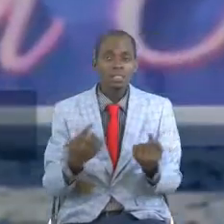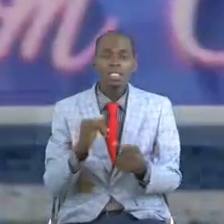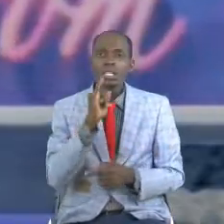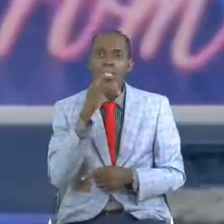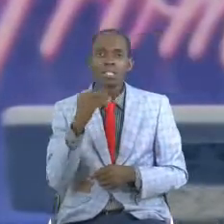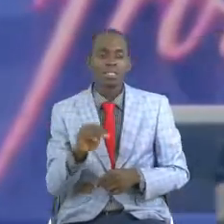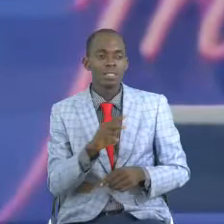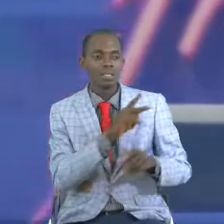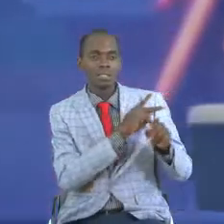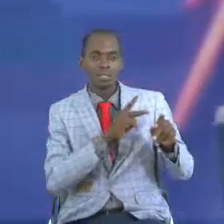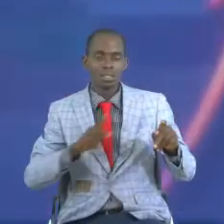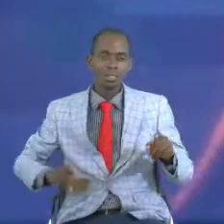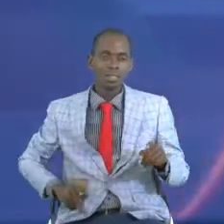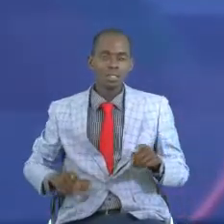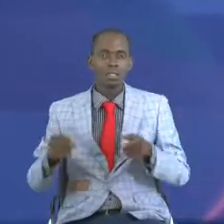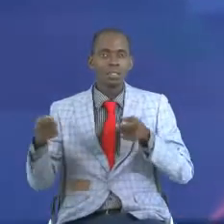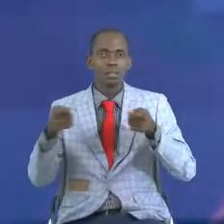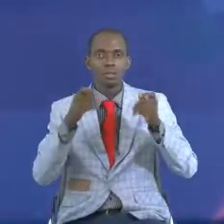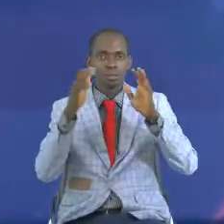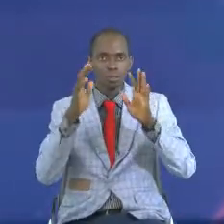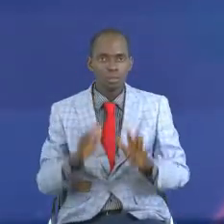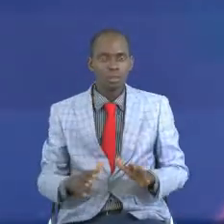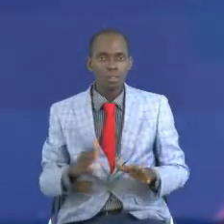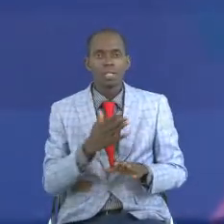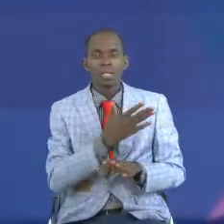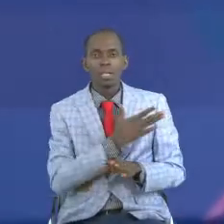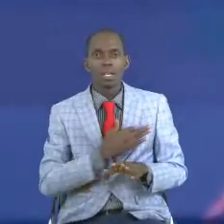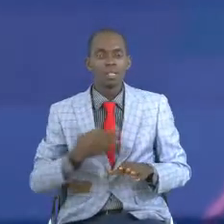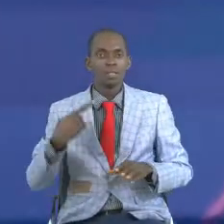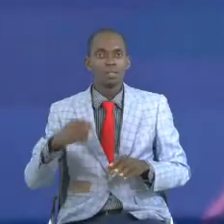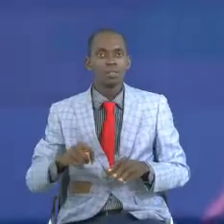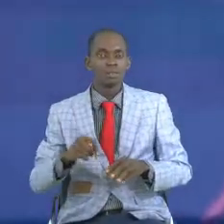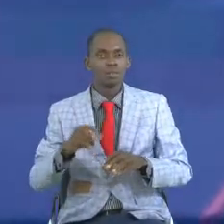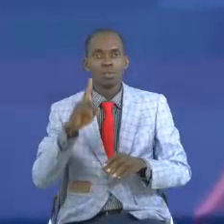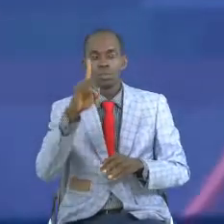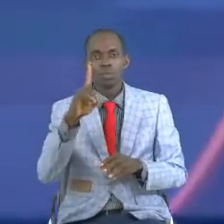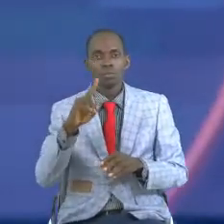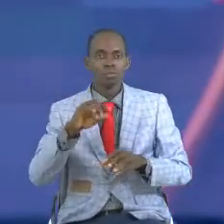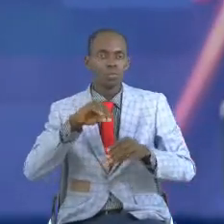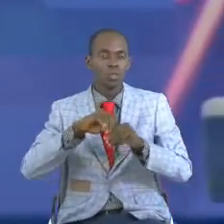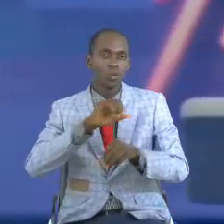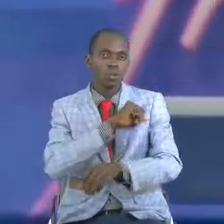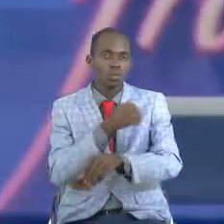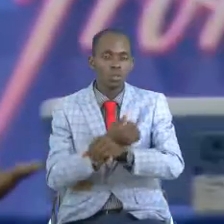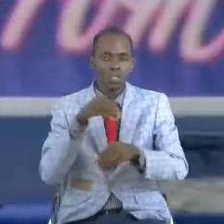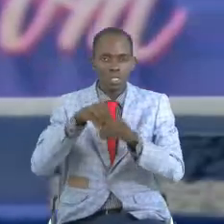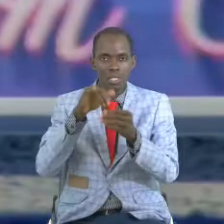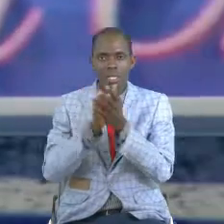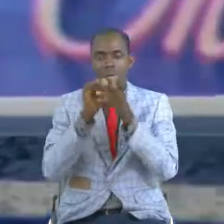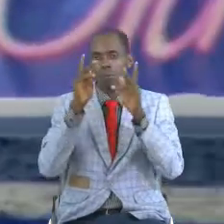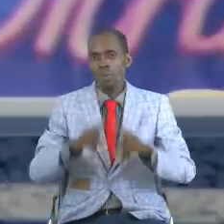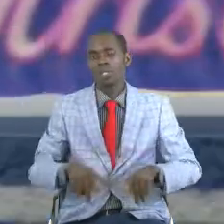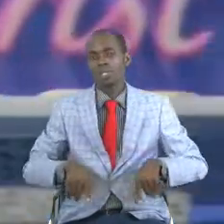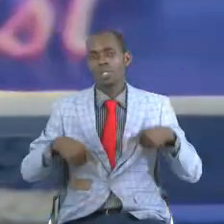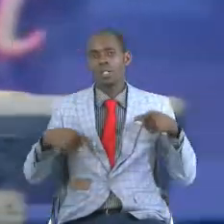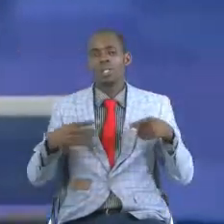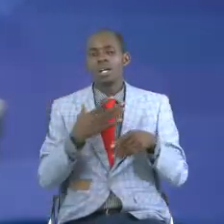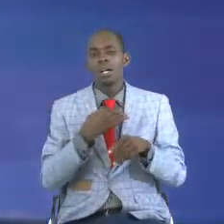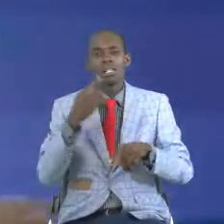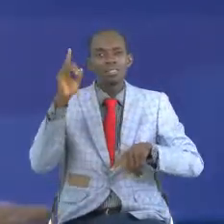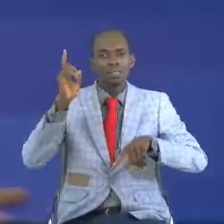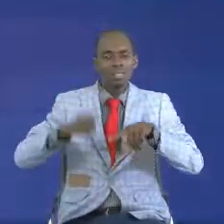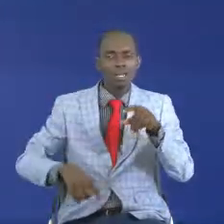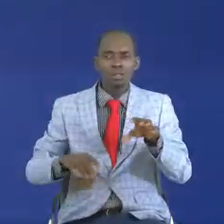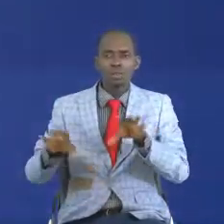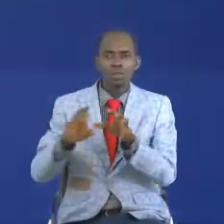and the ruler and a tyrant in that person's life, that he cannot just do what he wants to do, go the way